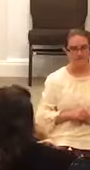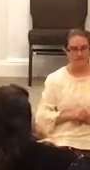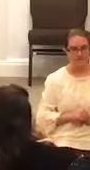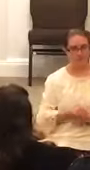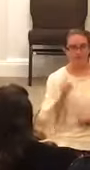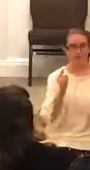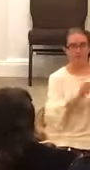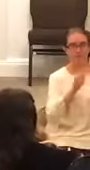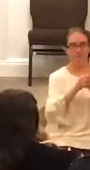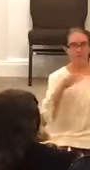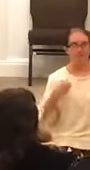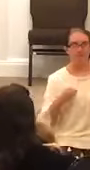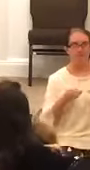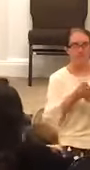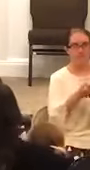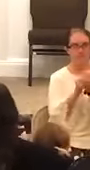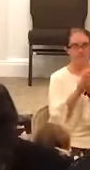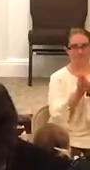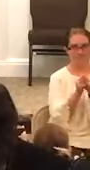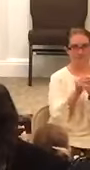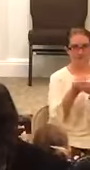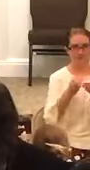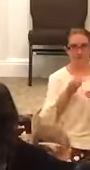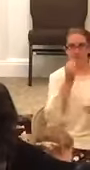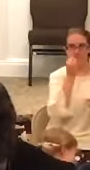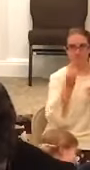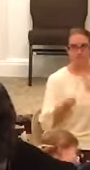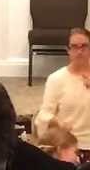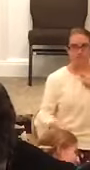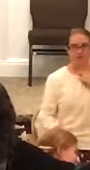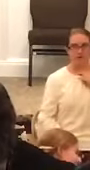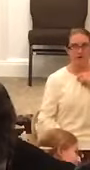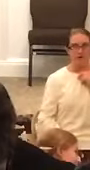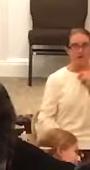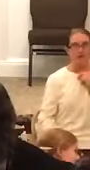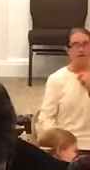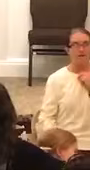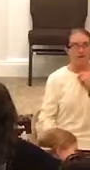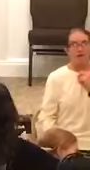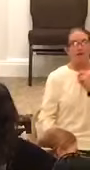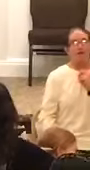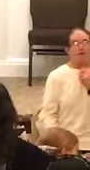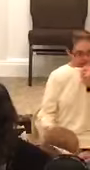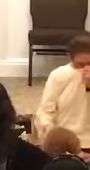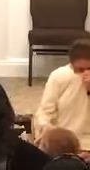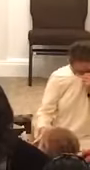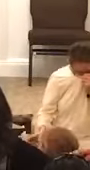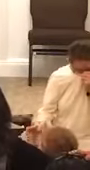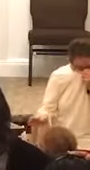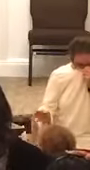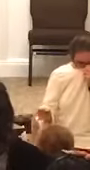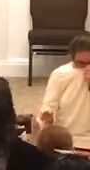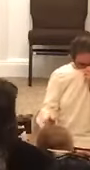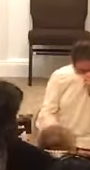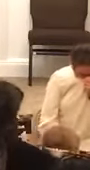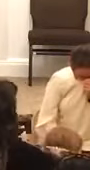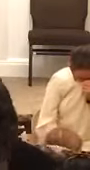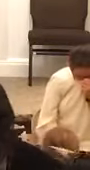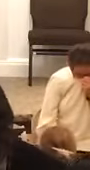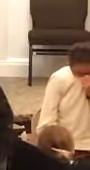One of those laws said you had to wash your hands before you eat. Now that's not Bible, that's mama. That's mama, she'll tell you that